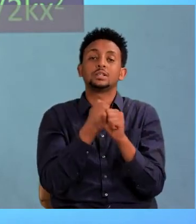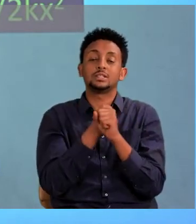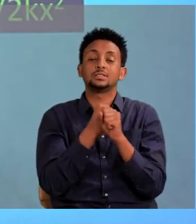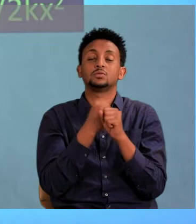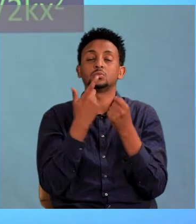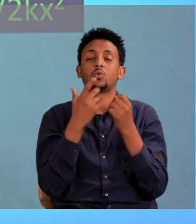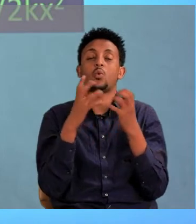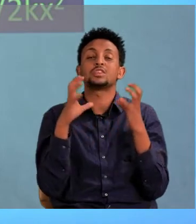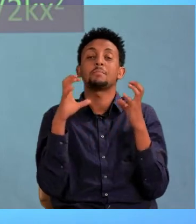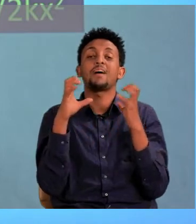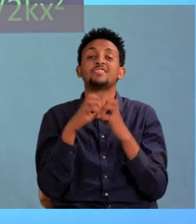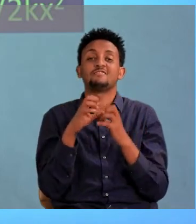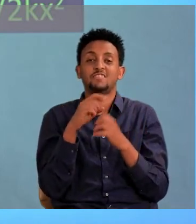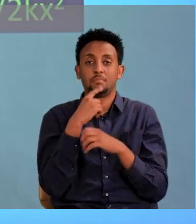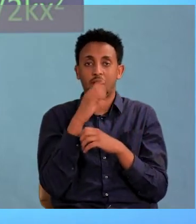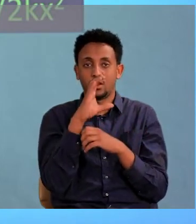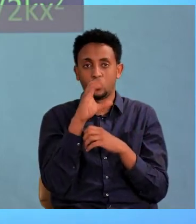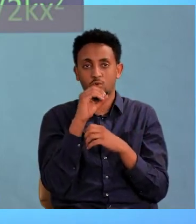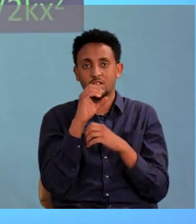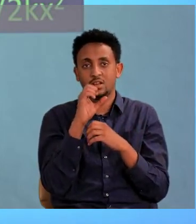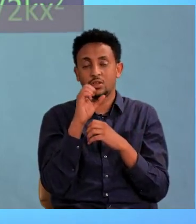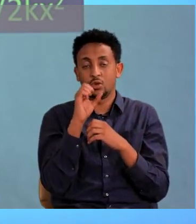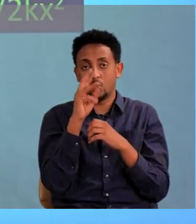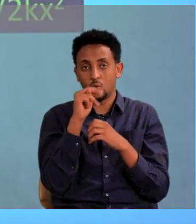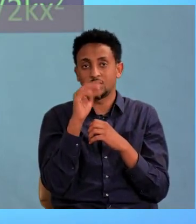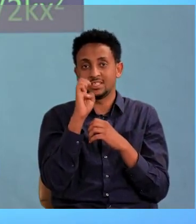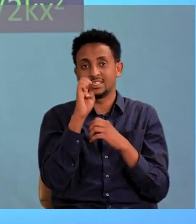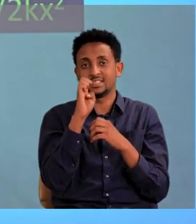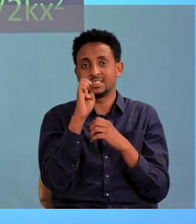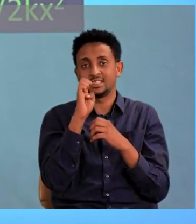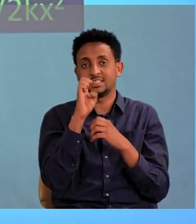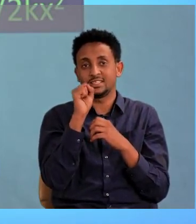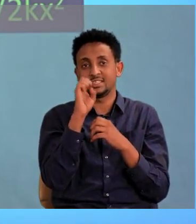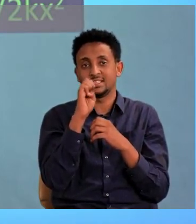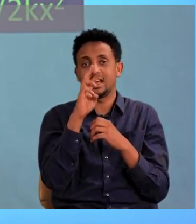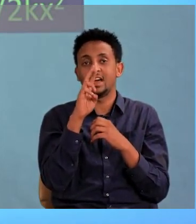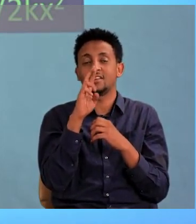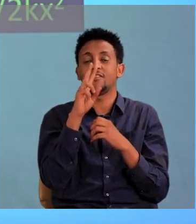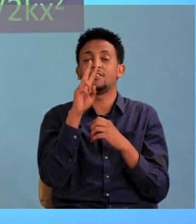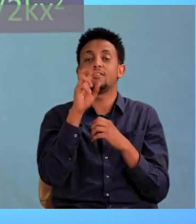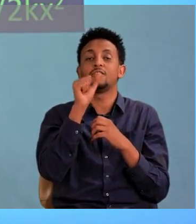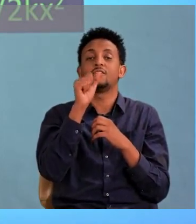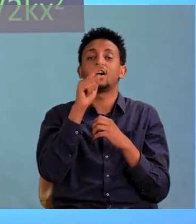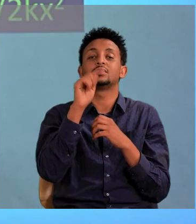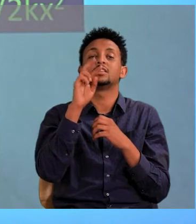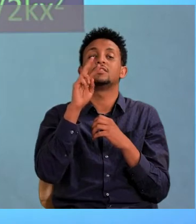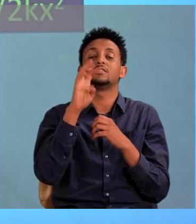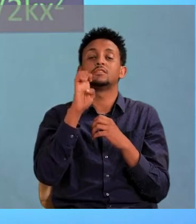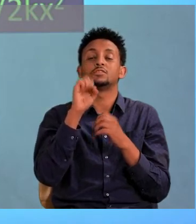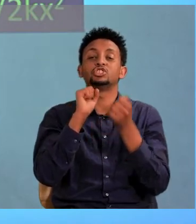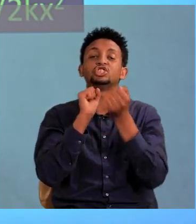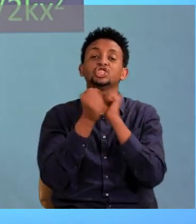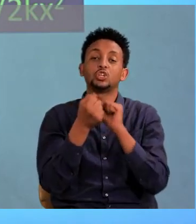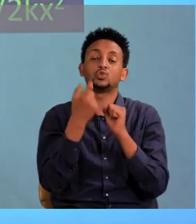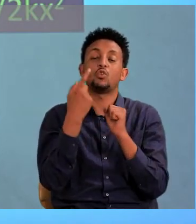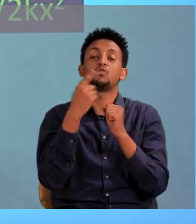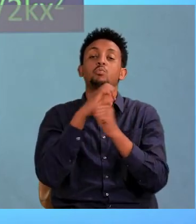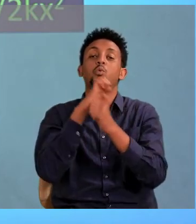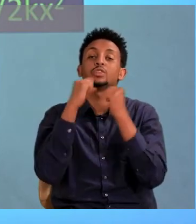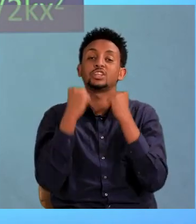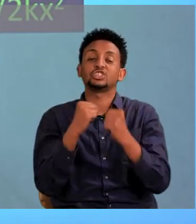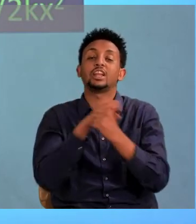be conservatives. So therefore, work done by conservatives can be given as the negative of change of